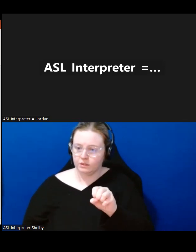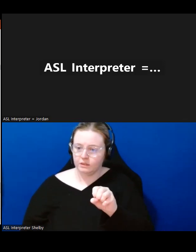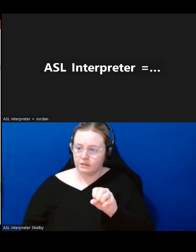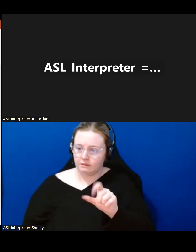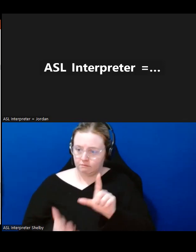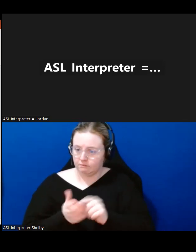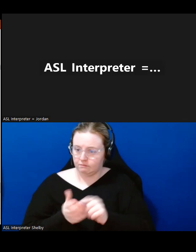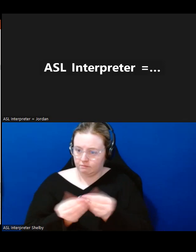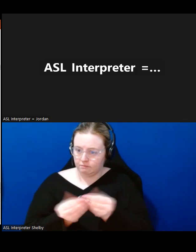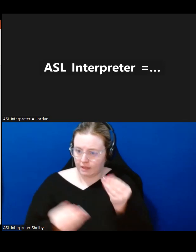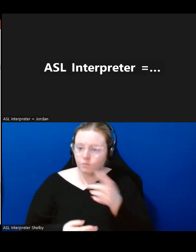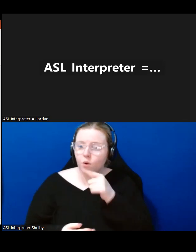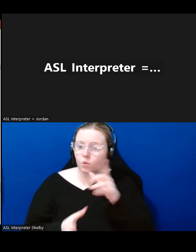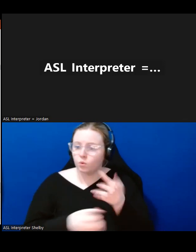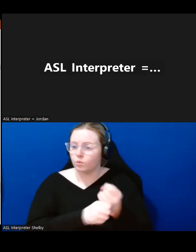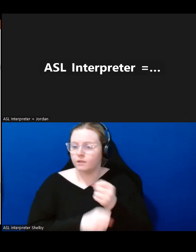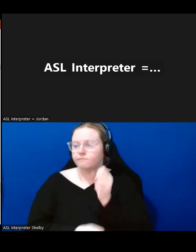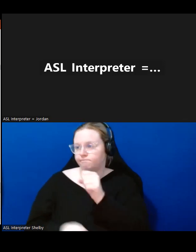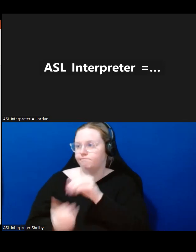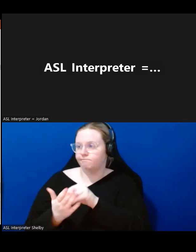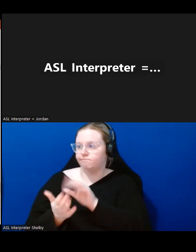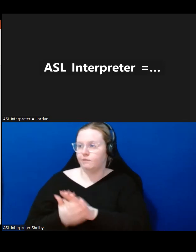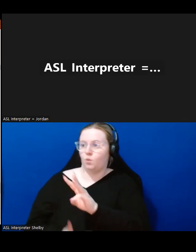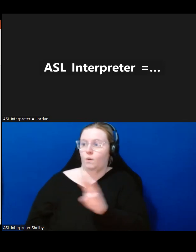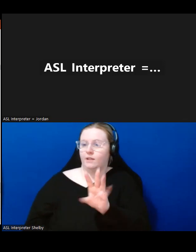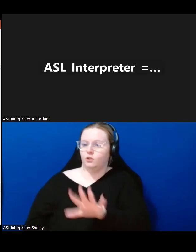it in our Western newsletter, yes. Yeah.